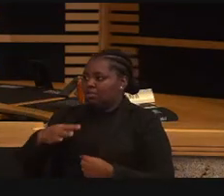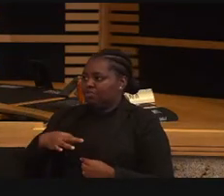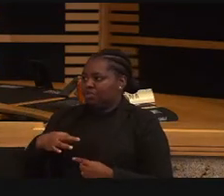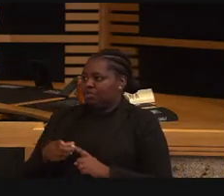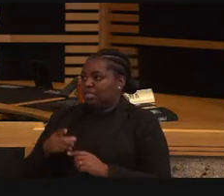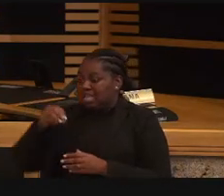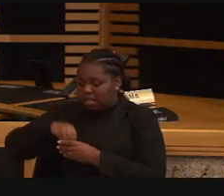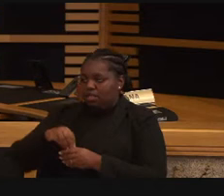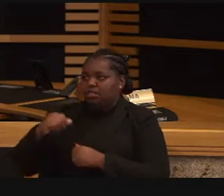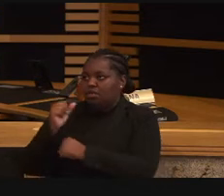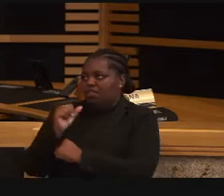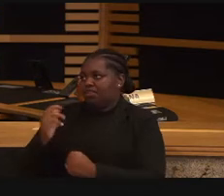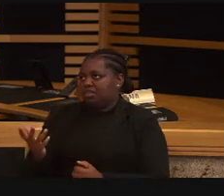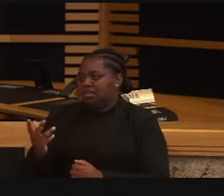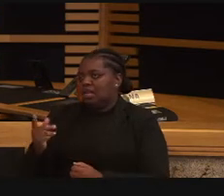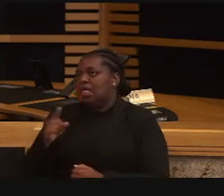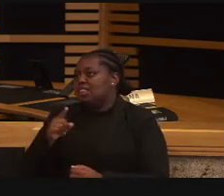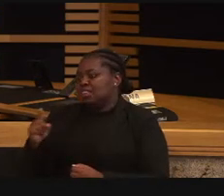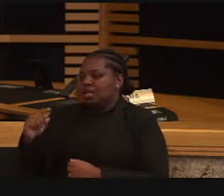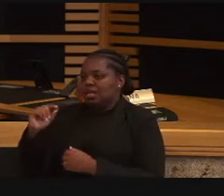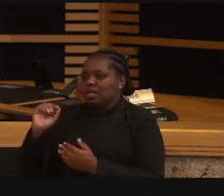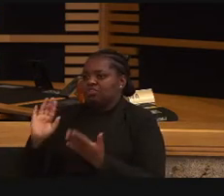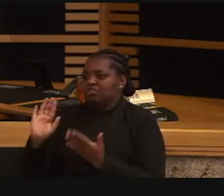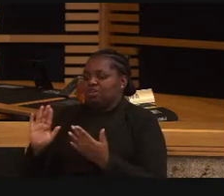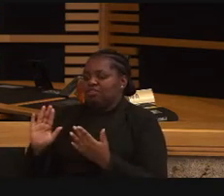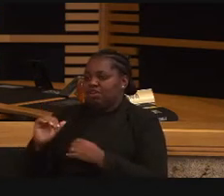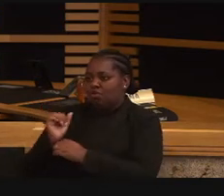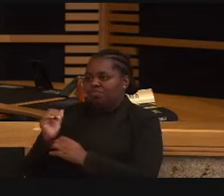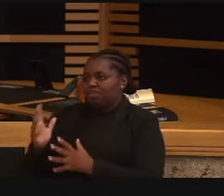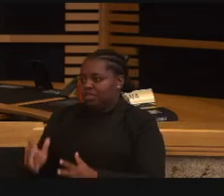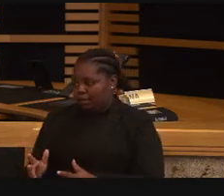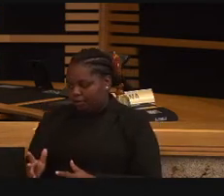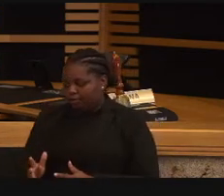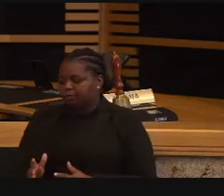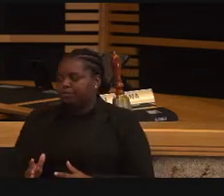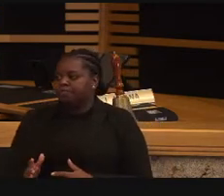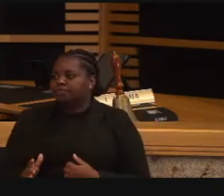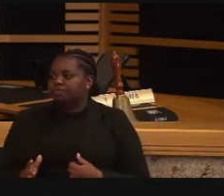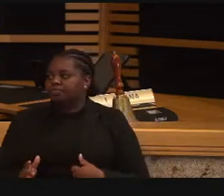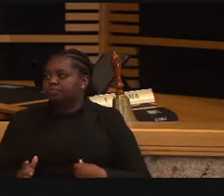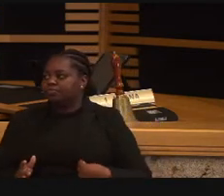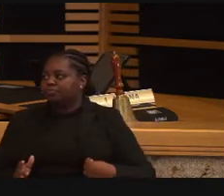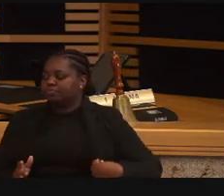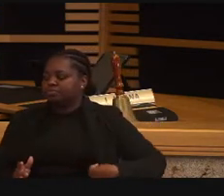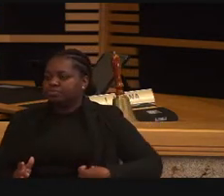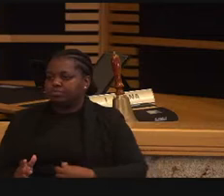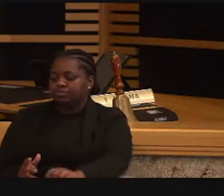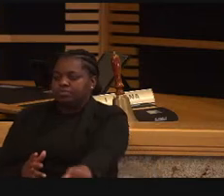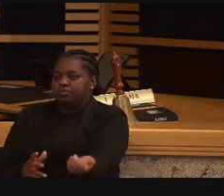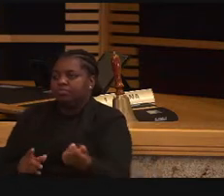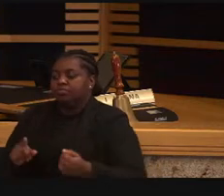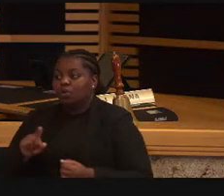offices. Traffic officials, honorable members and honorable deputy speaker,